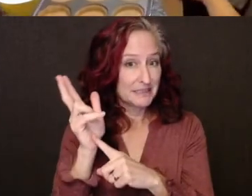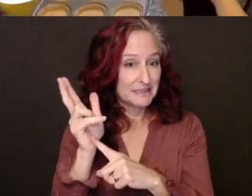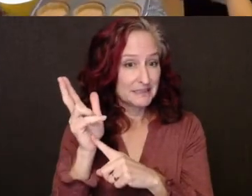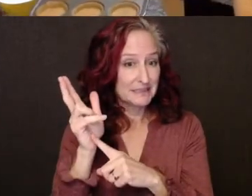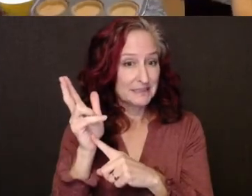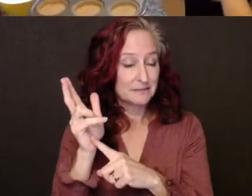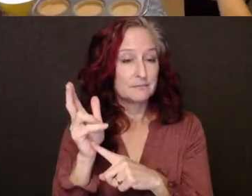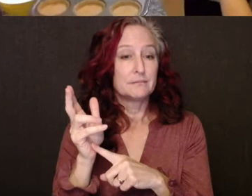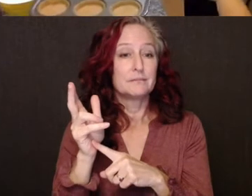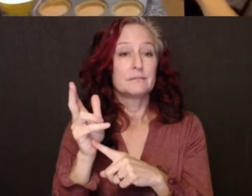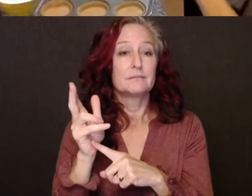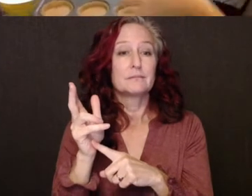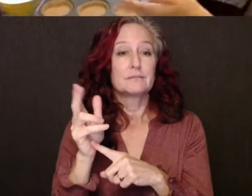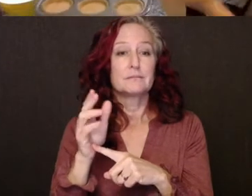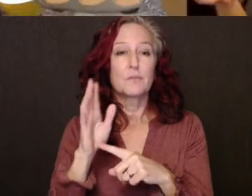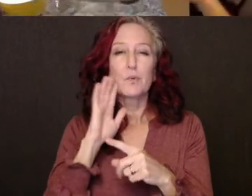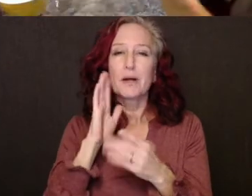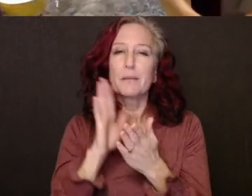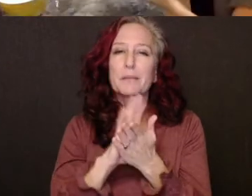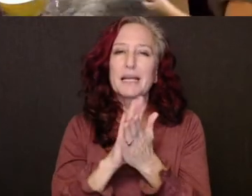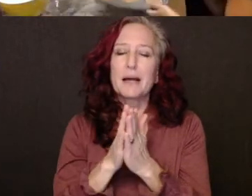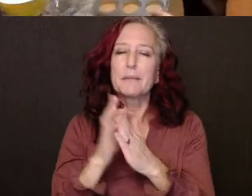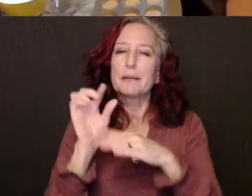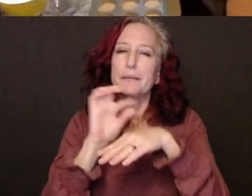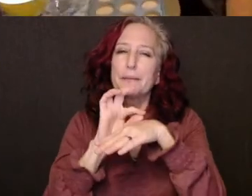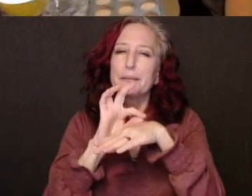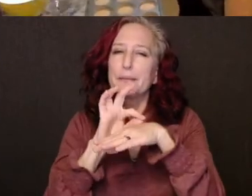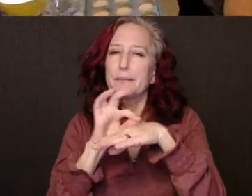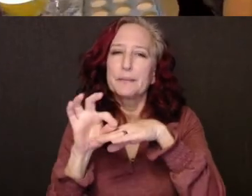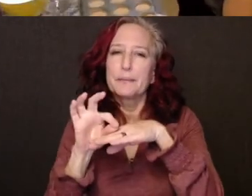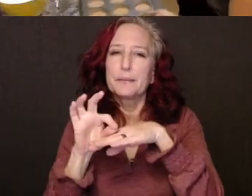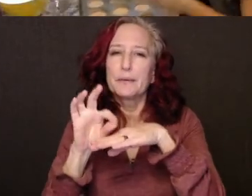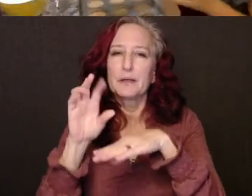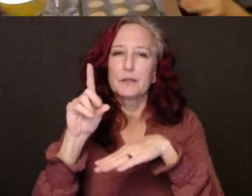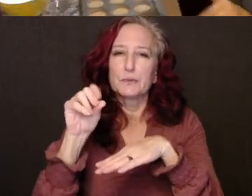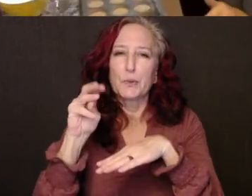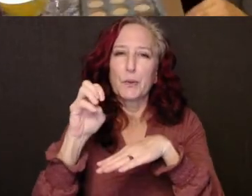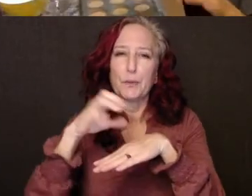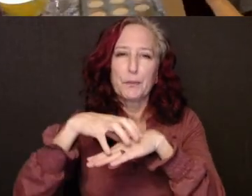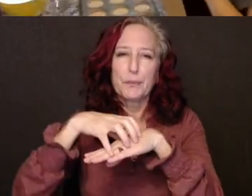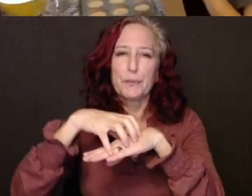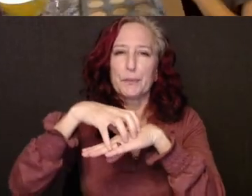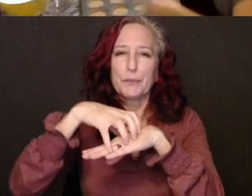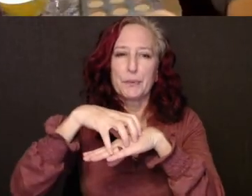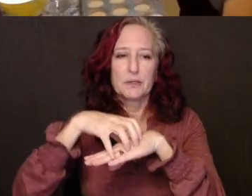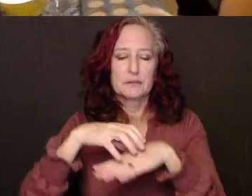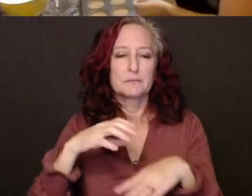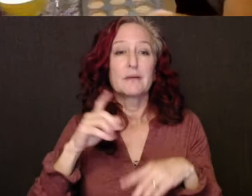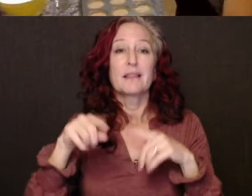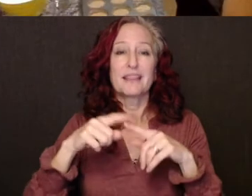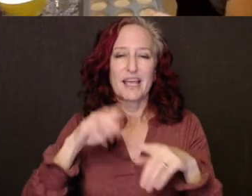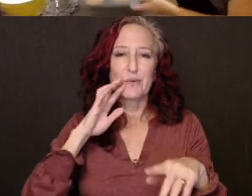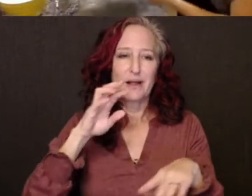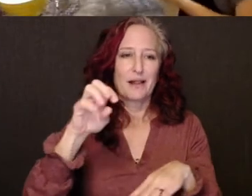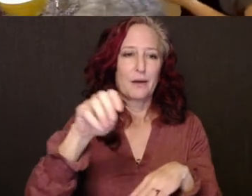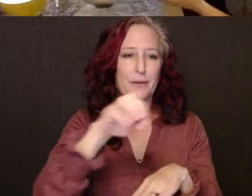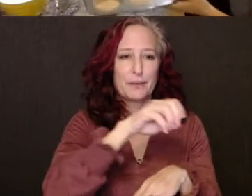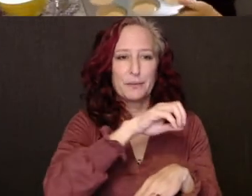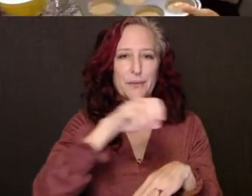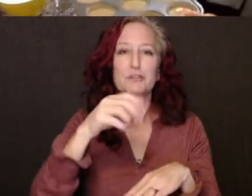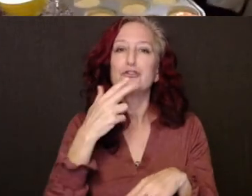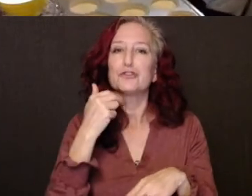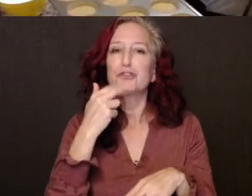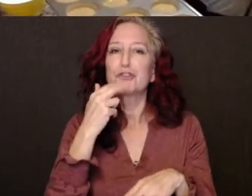sugar top on the dome. And so to do that, you have to place these in the